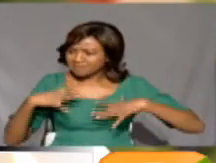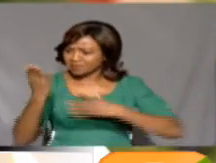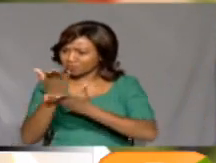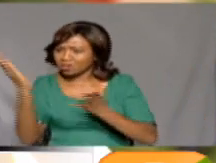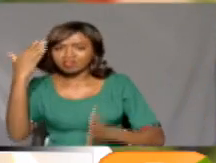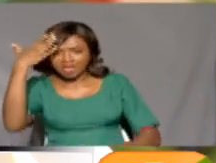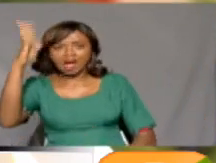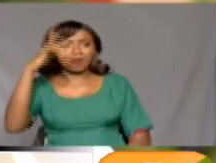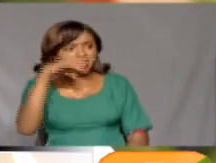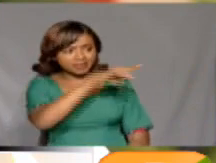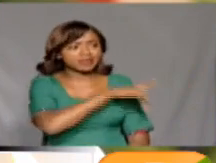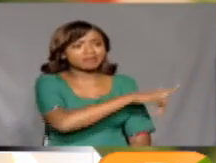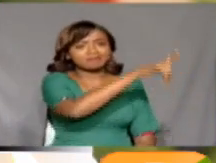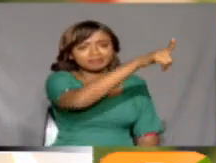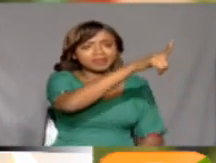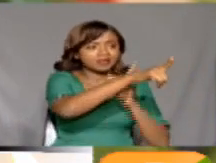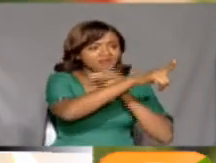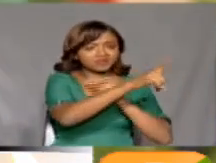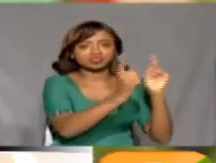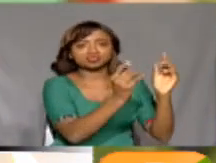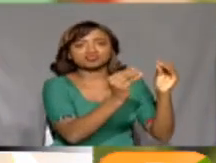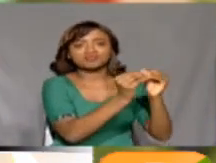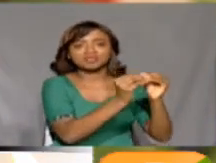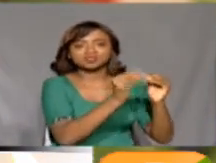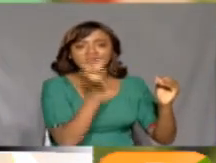public. So we realized